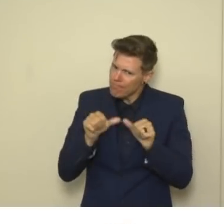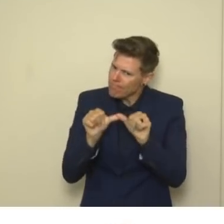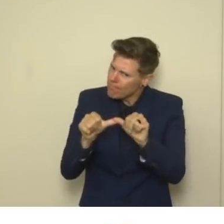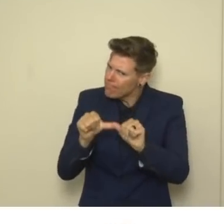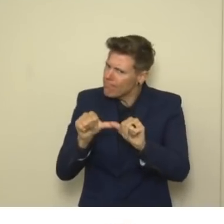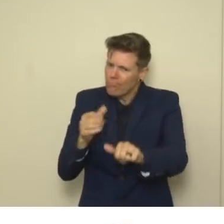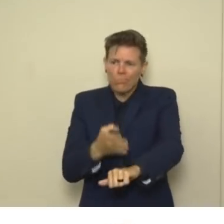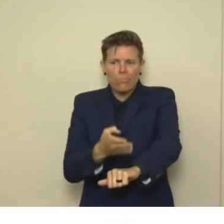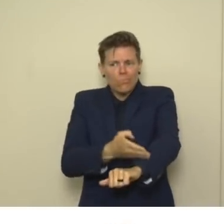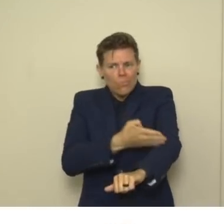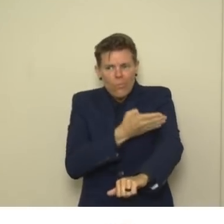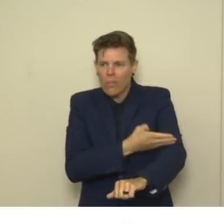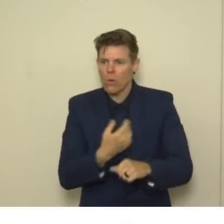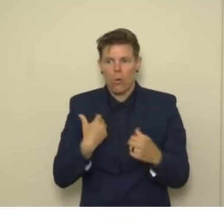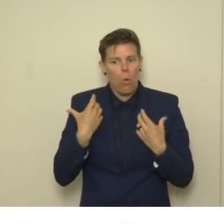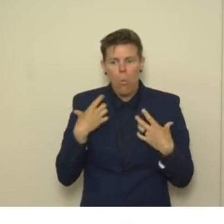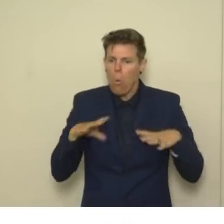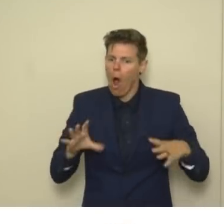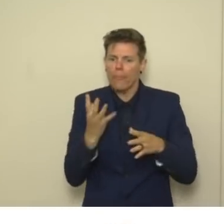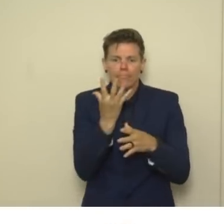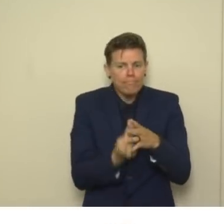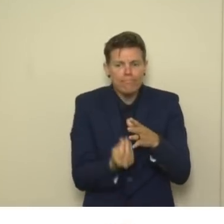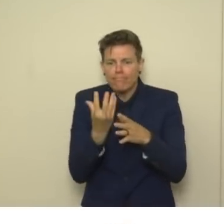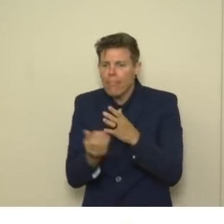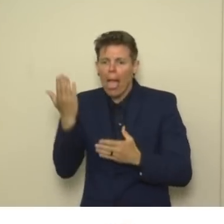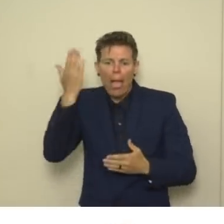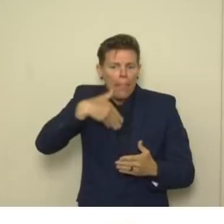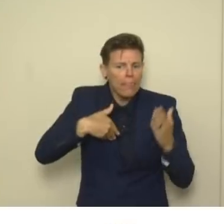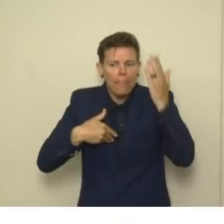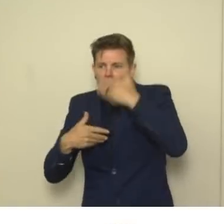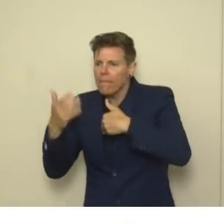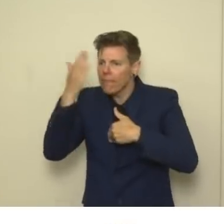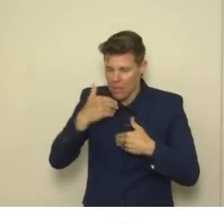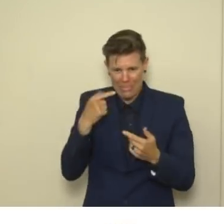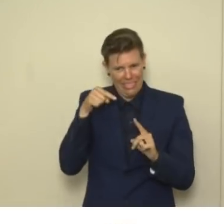not missing anything for distance learning and getting ready for